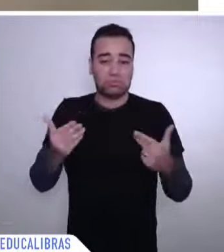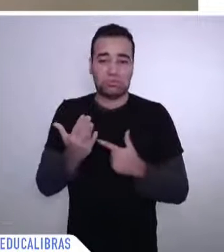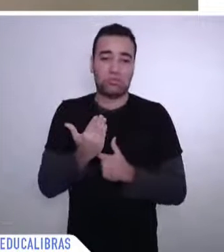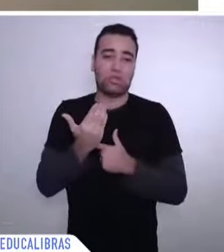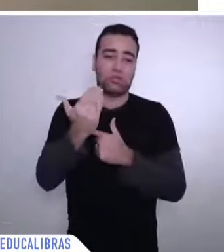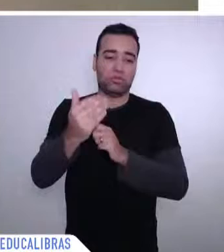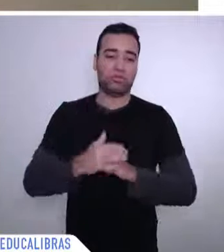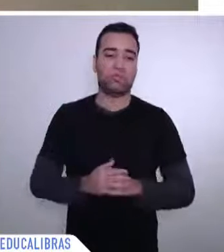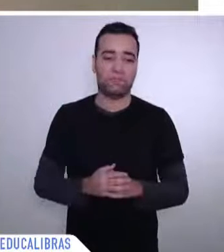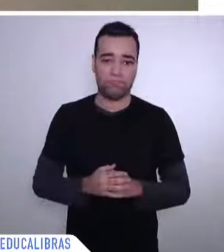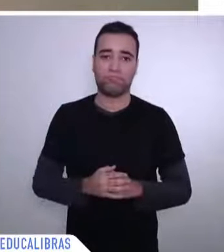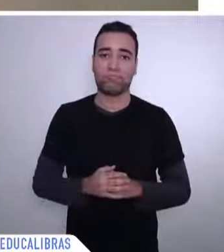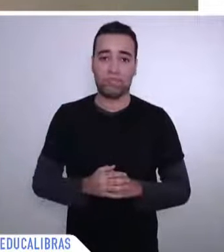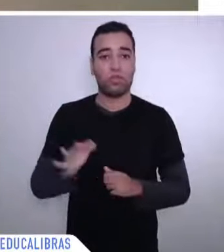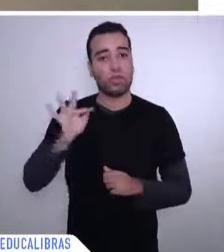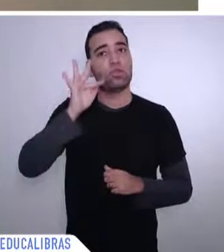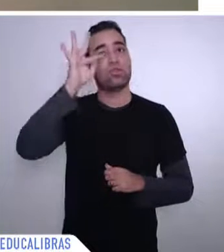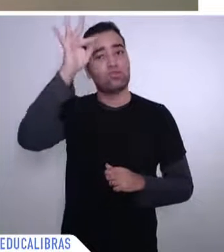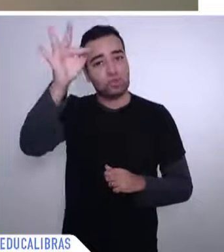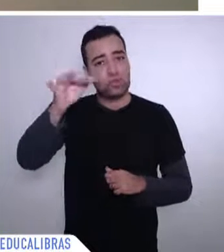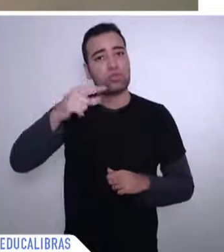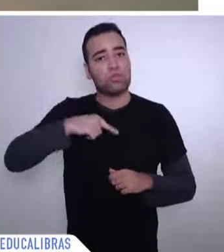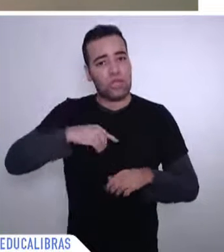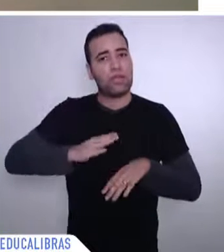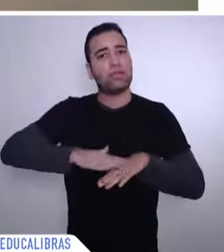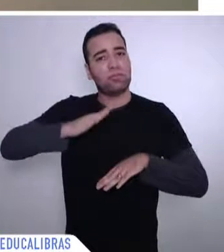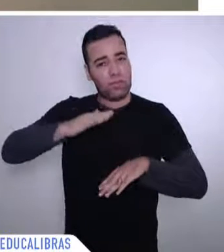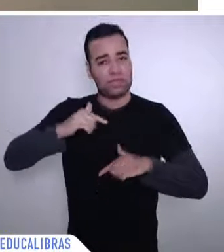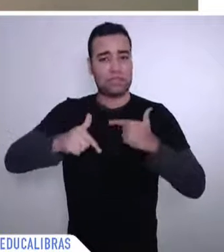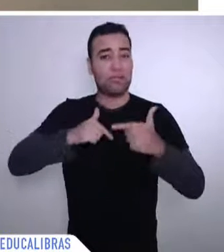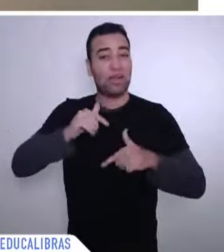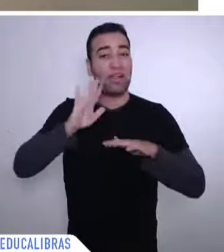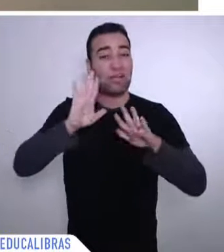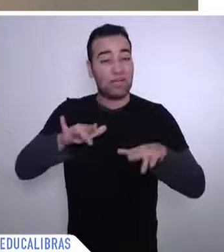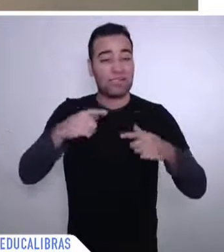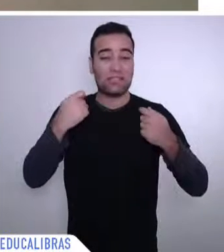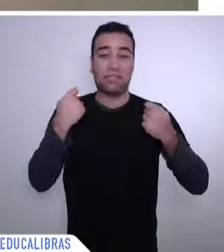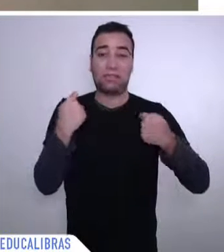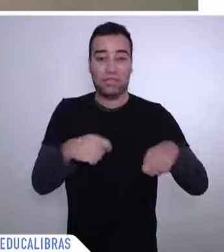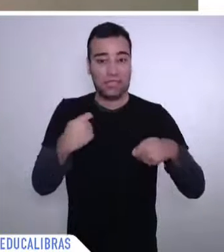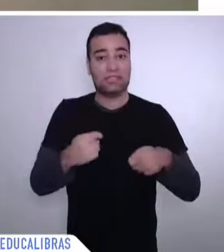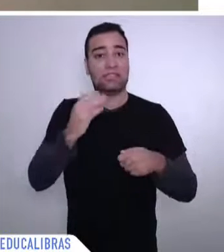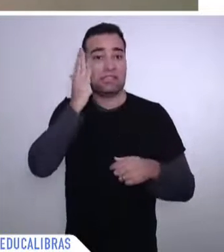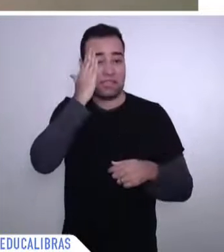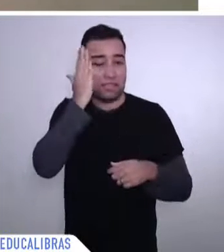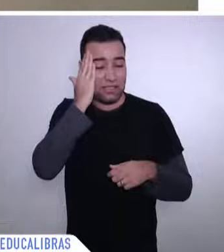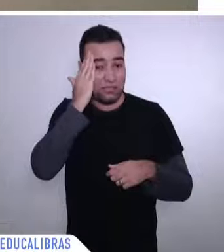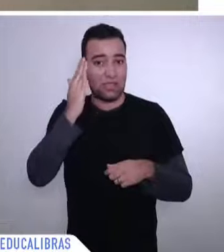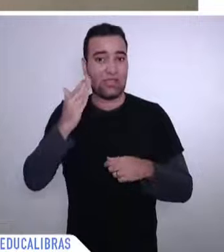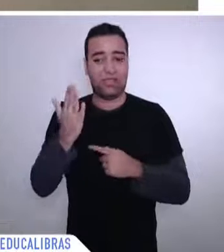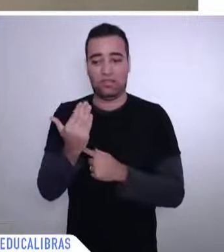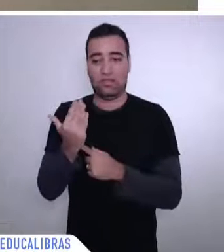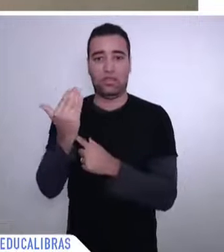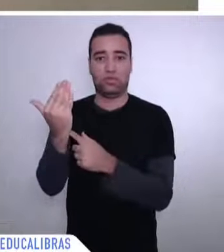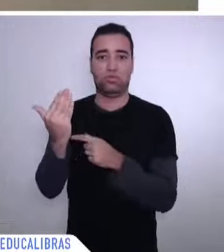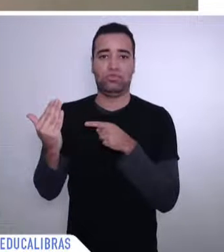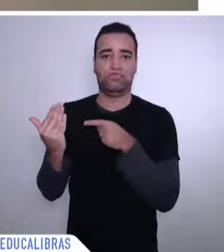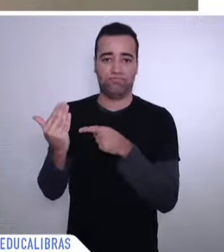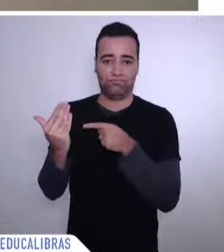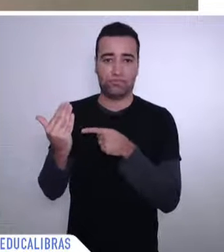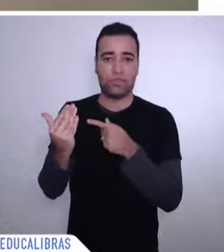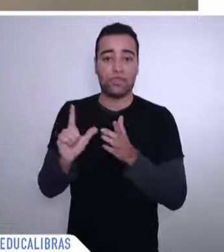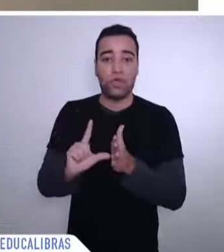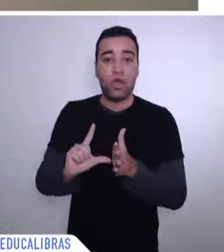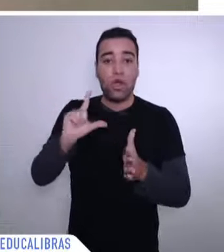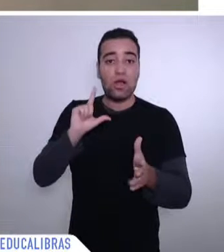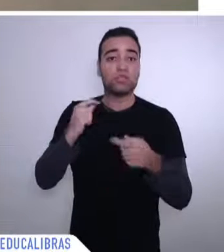in order to grab these opportunities, you need to invest in skills. But we also know that in Brazil, inequalities are very